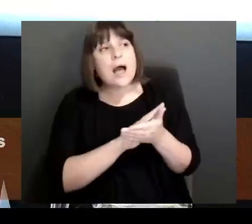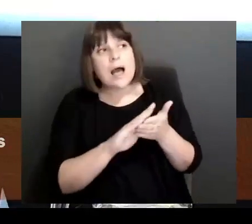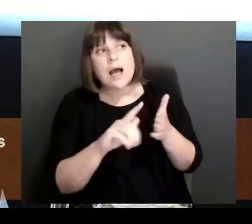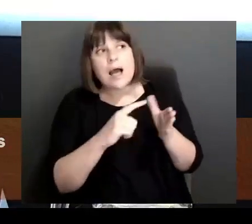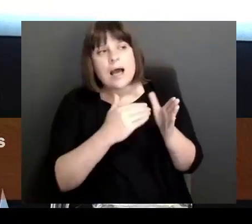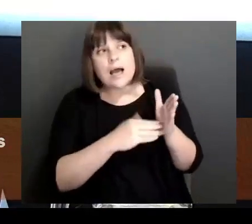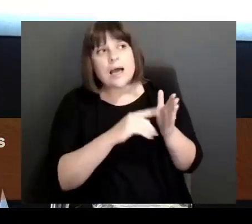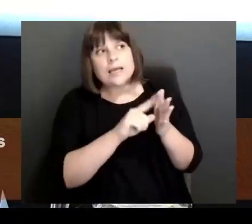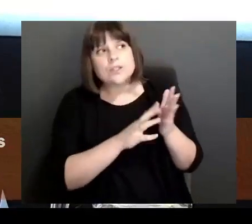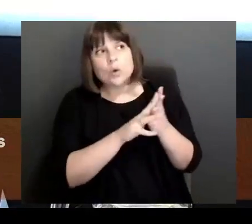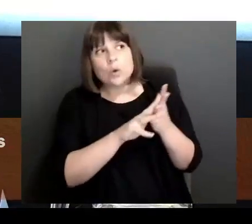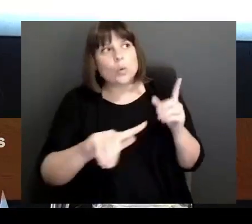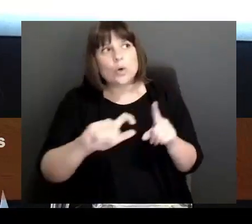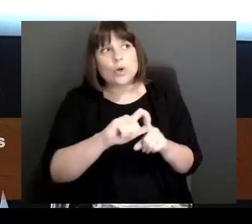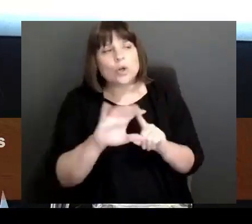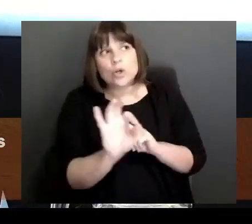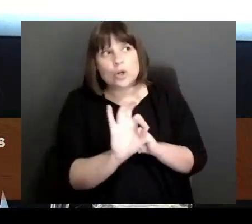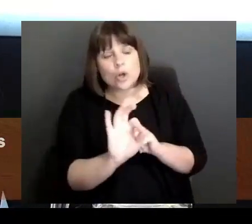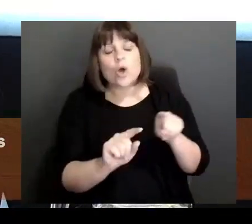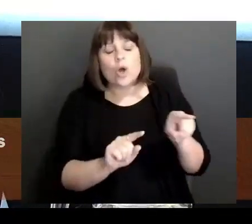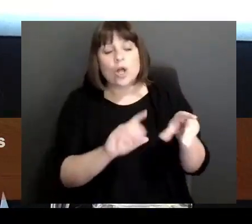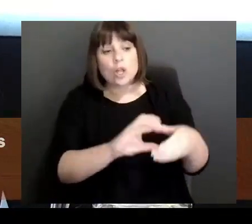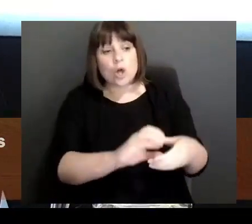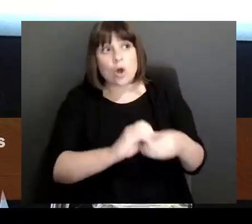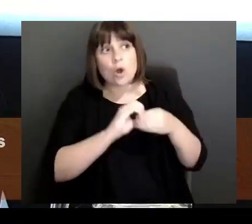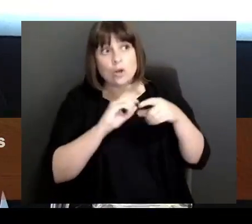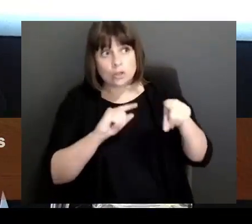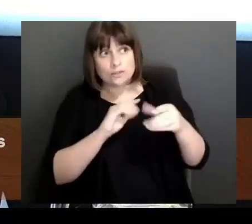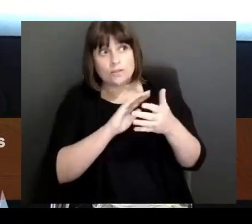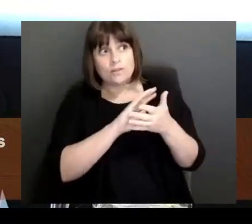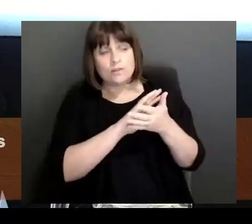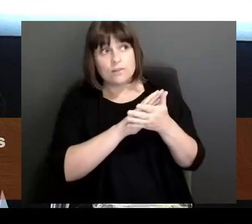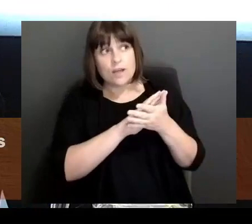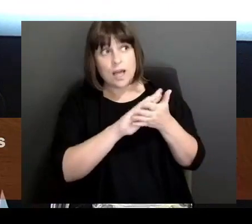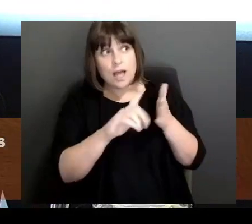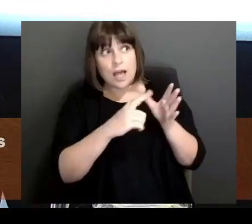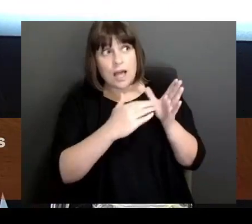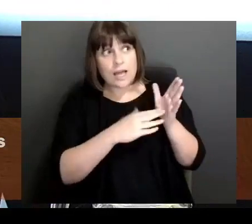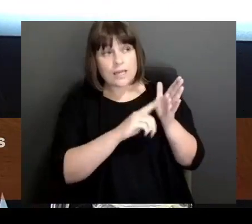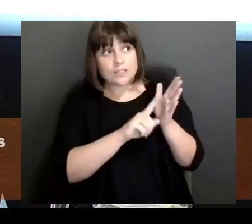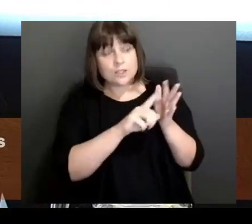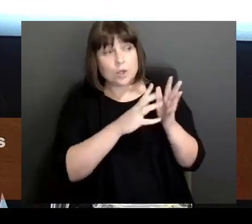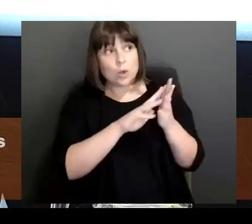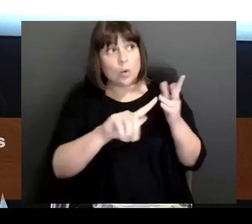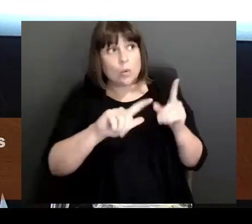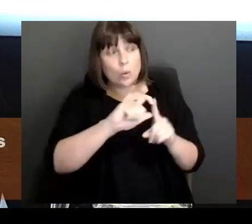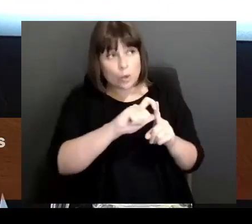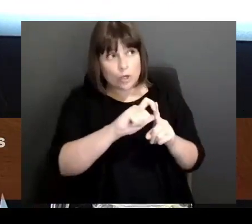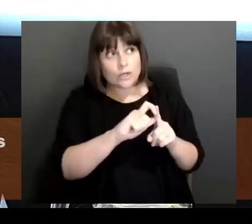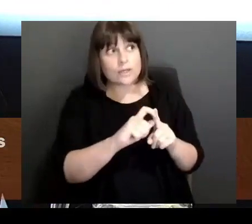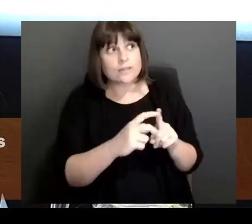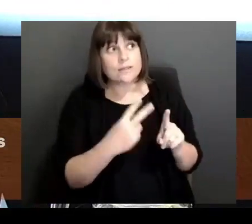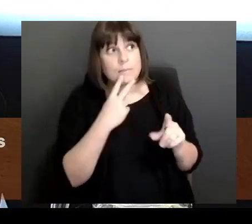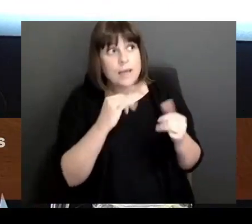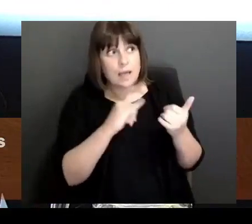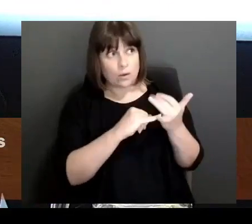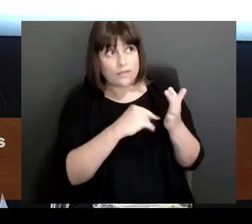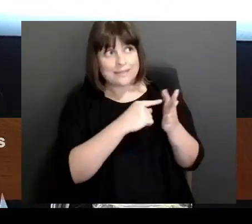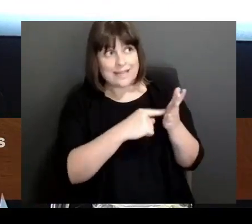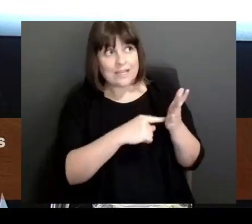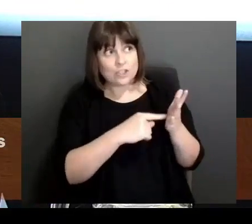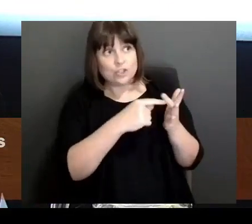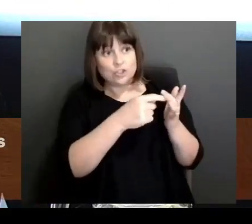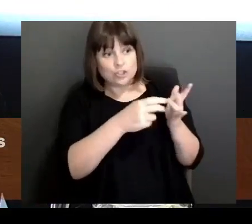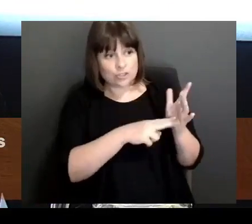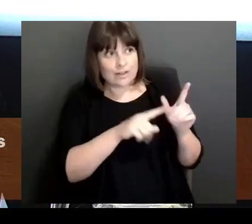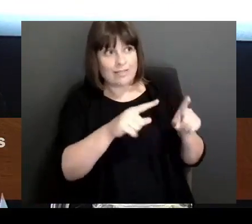mean, the owners of Hazelwood Power Station, ONGIE Energy, made the decision to